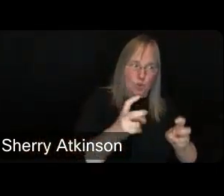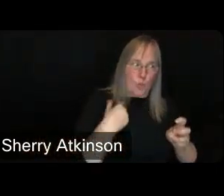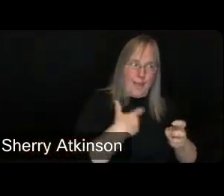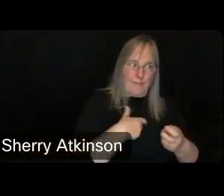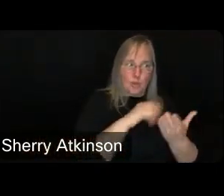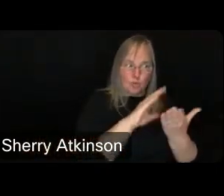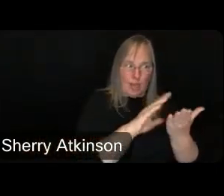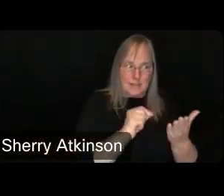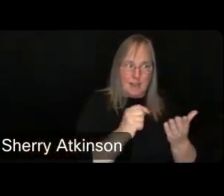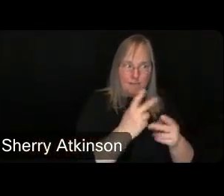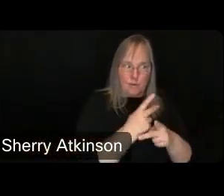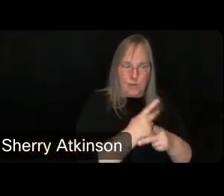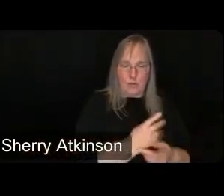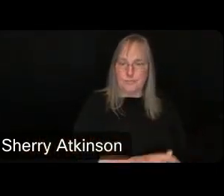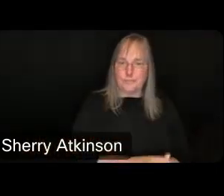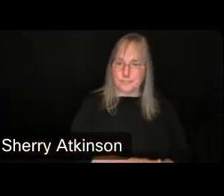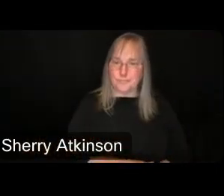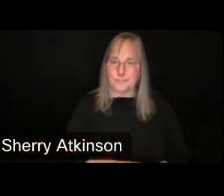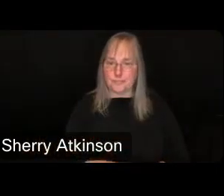address.